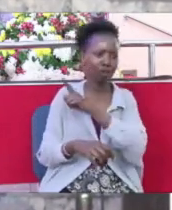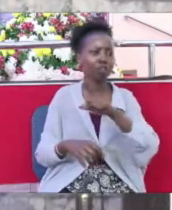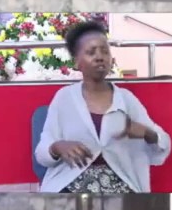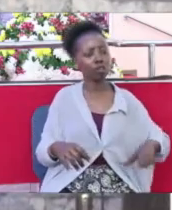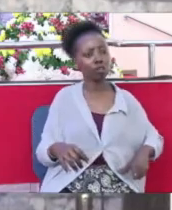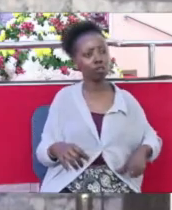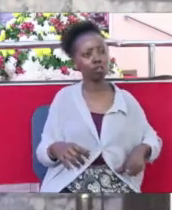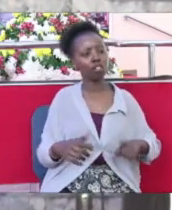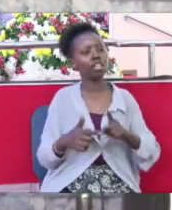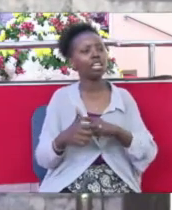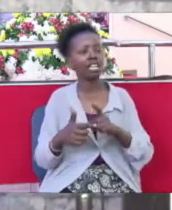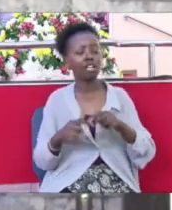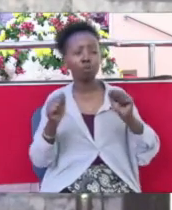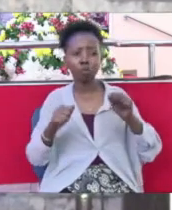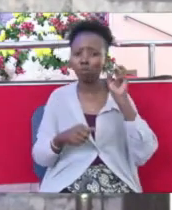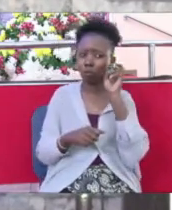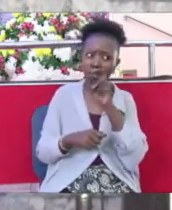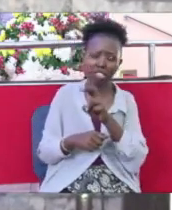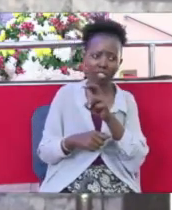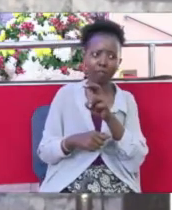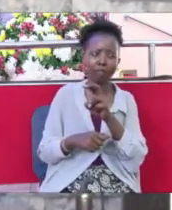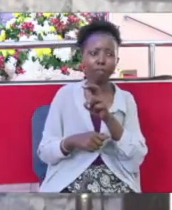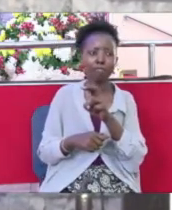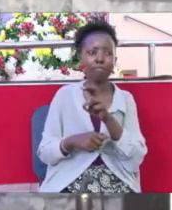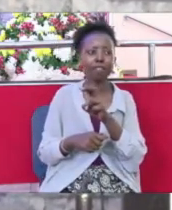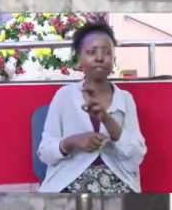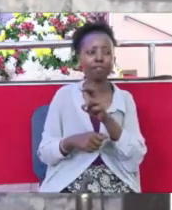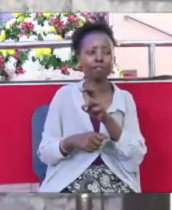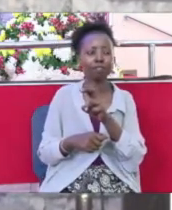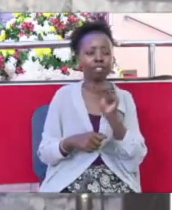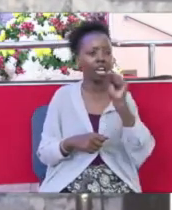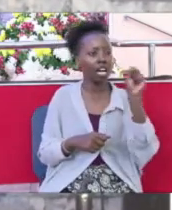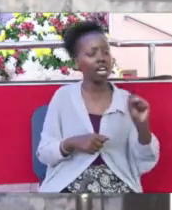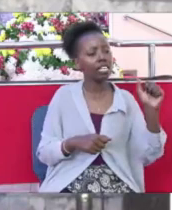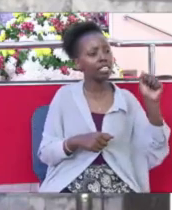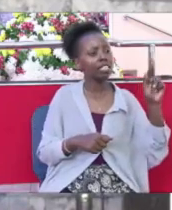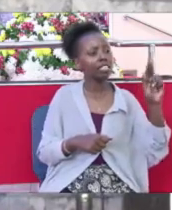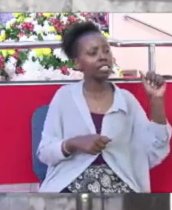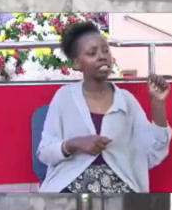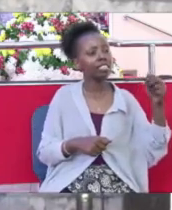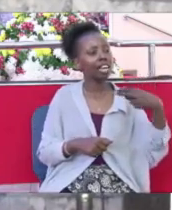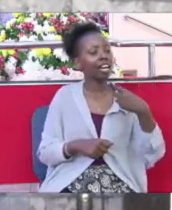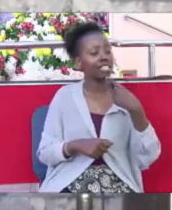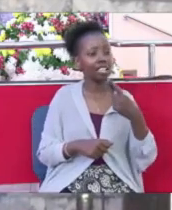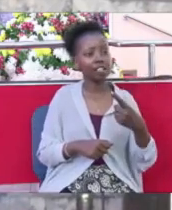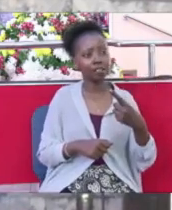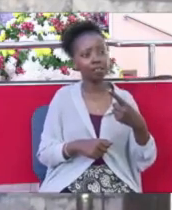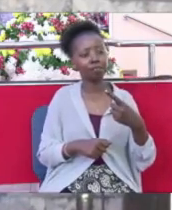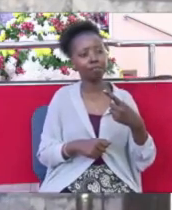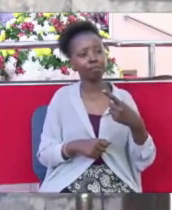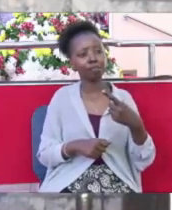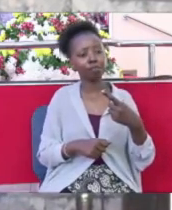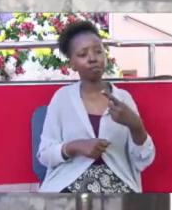then we are able to see later in Genesis 21 where that by now Sarah was opening her mouth. Na tukaona jinsi Sarah alipofungua kinywa chake.